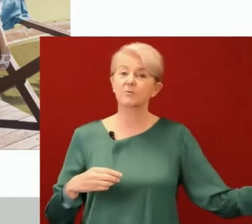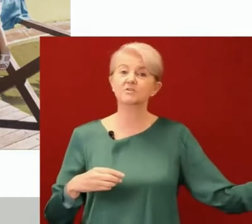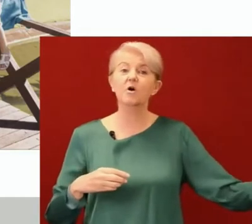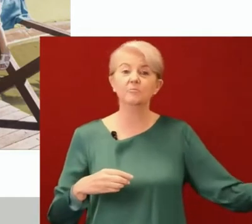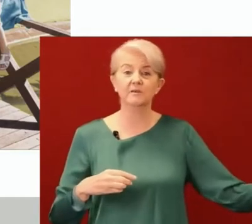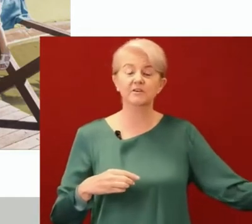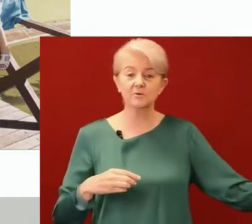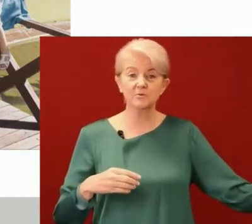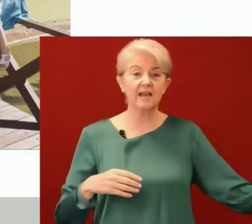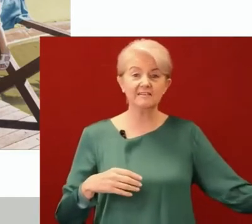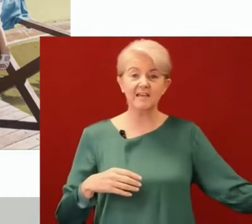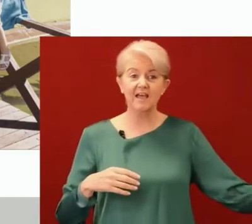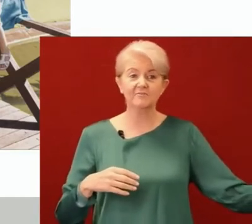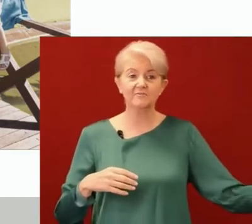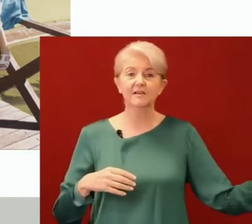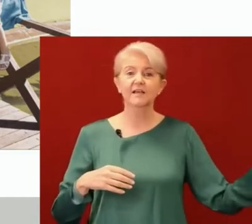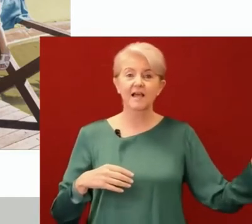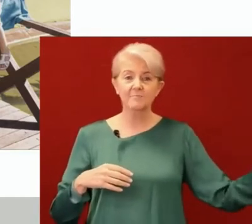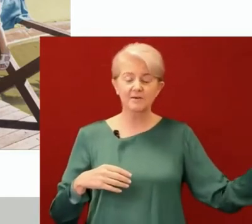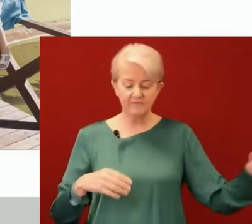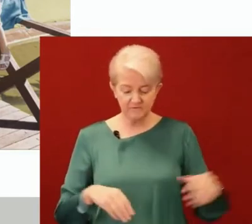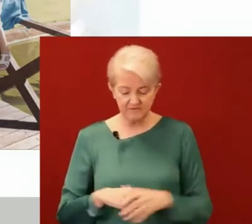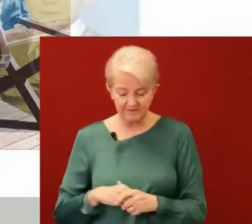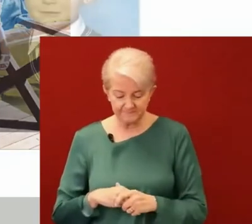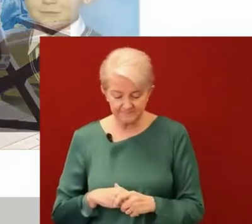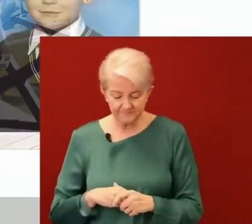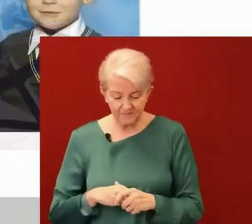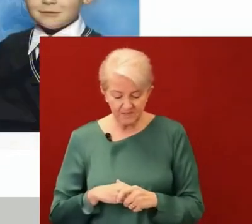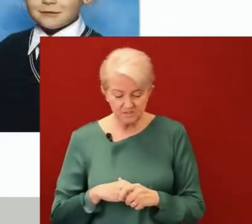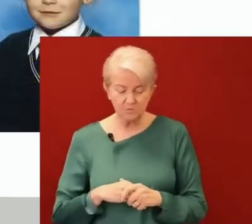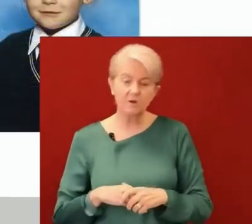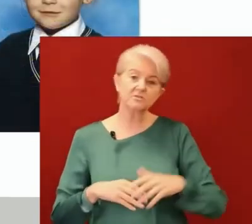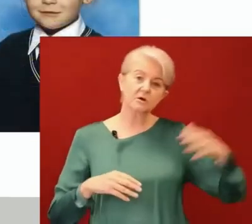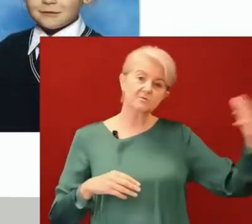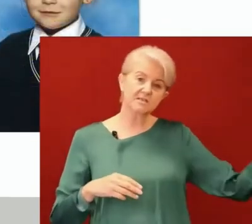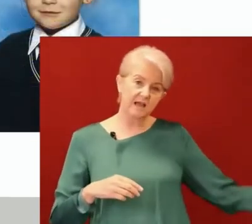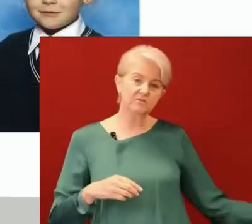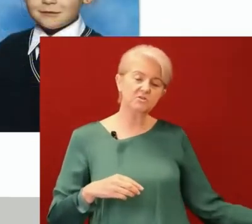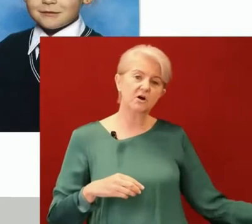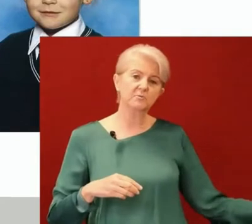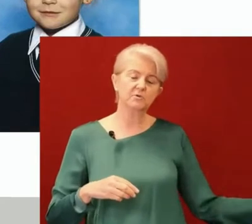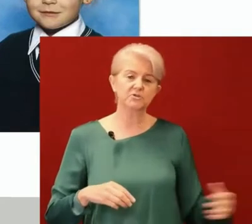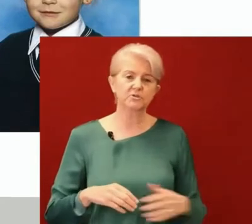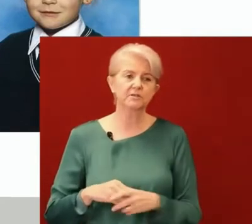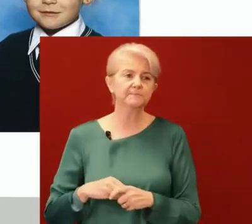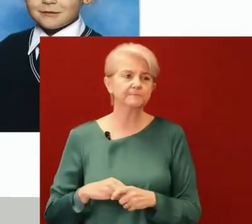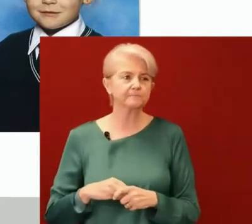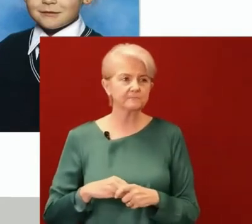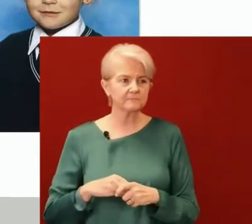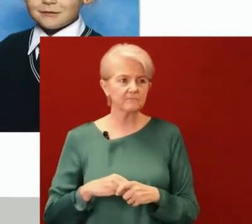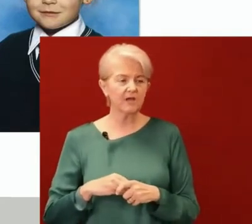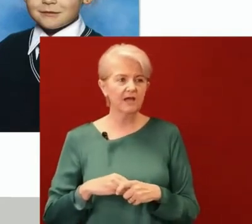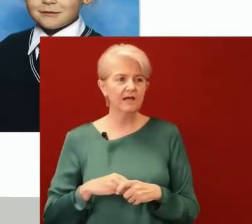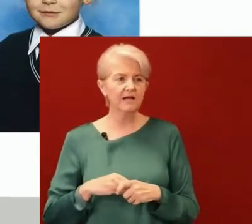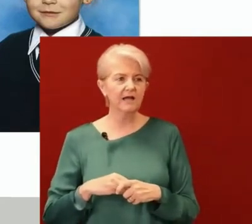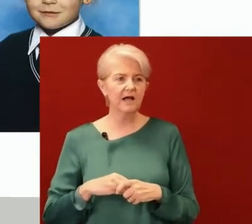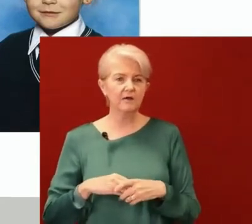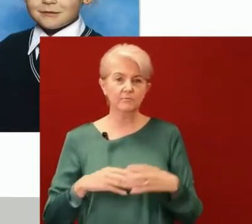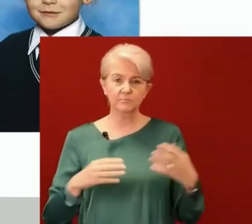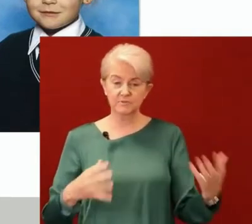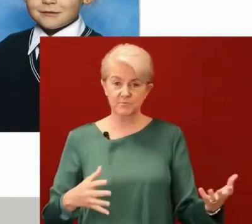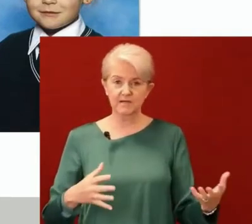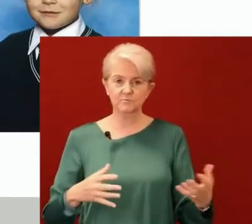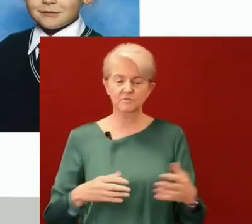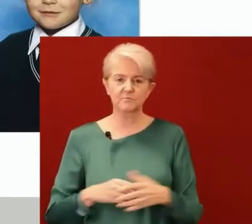what everyone told me that you were allowed to have, a bit of everything. So whilst I was at the child abuse unit,